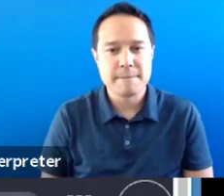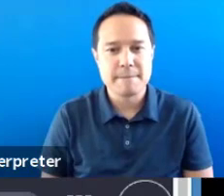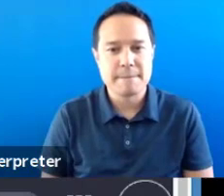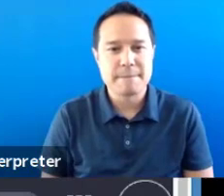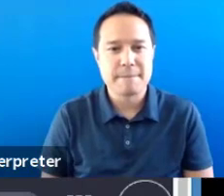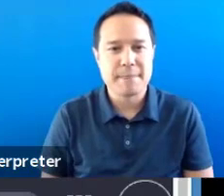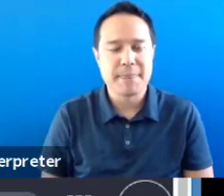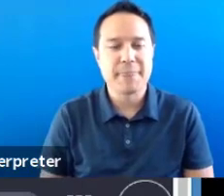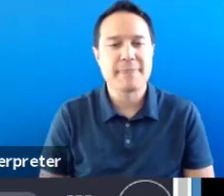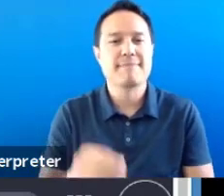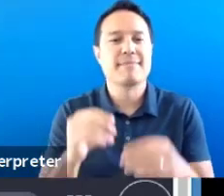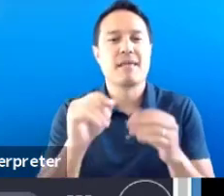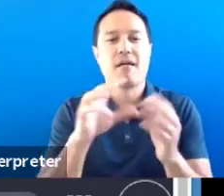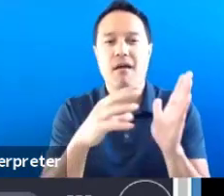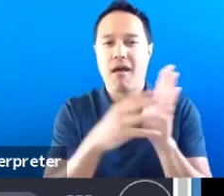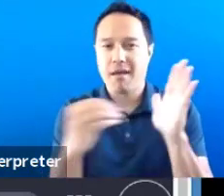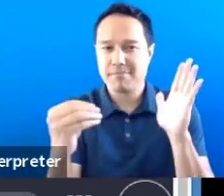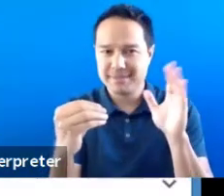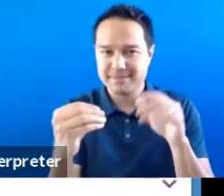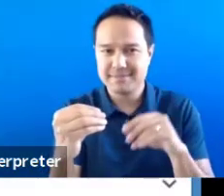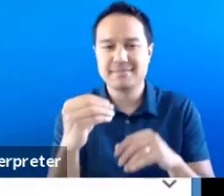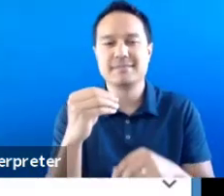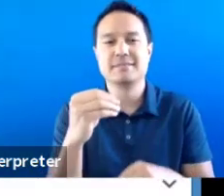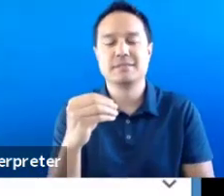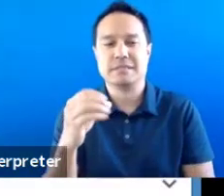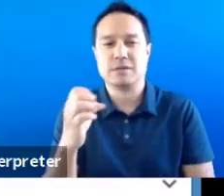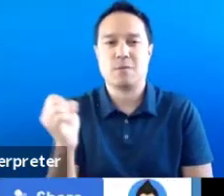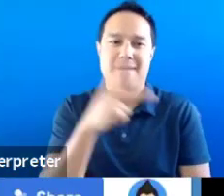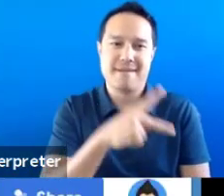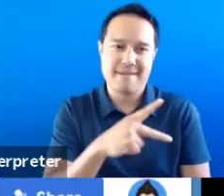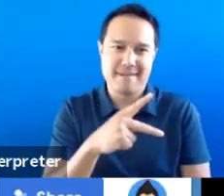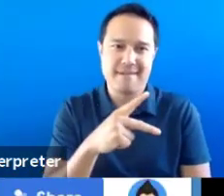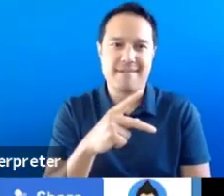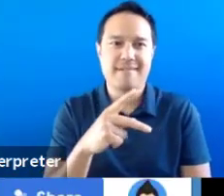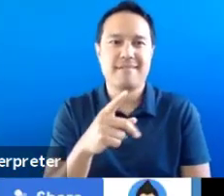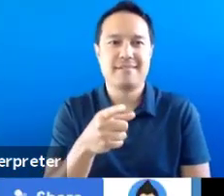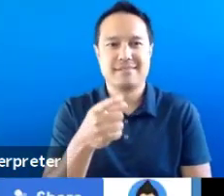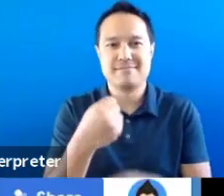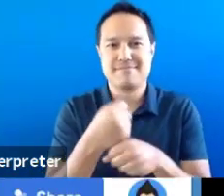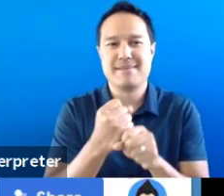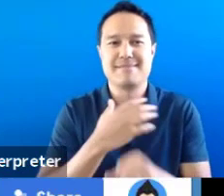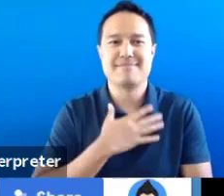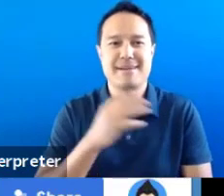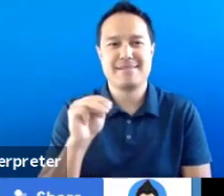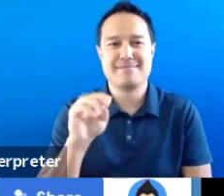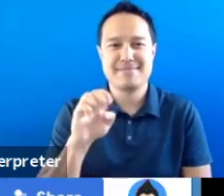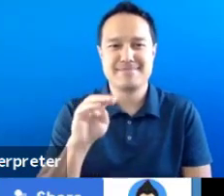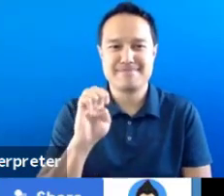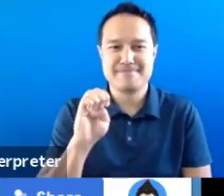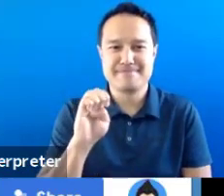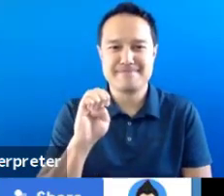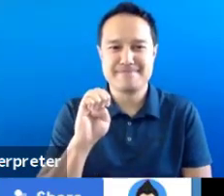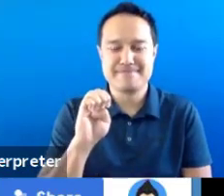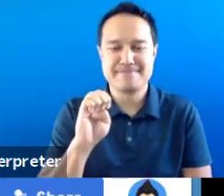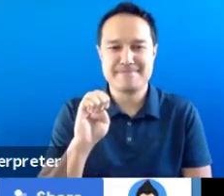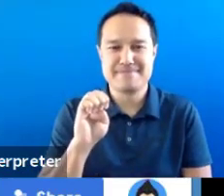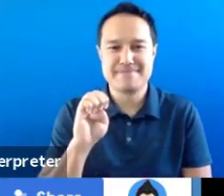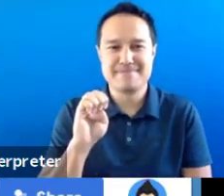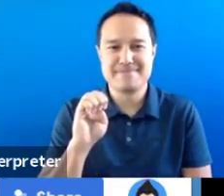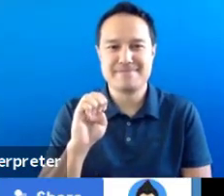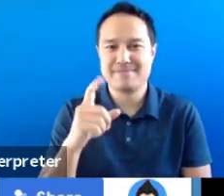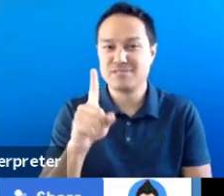can copy this image and I can bring it back over here to my creating a meme and I can paste it right in.